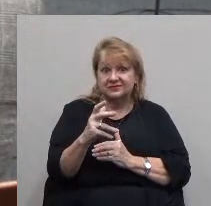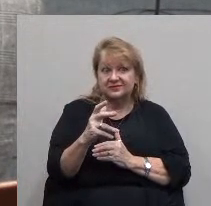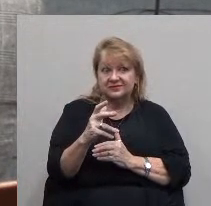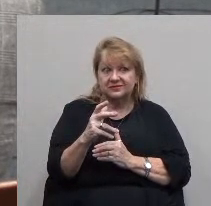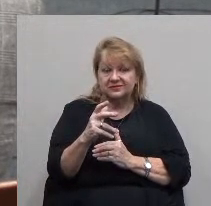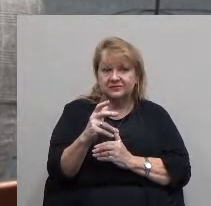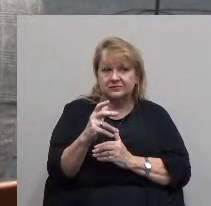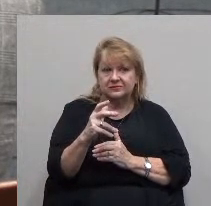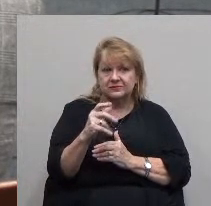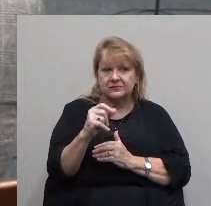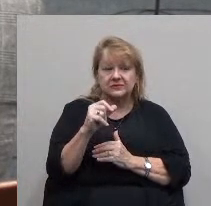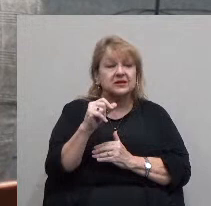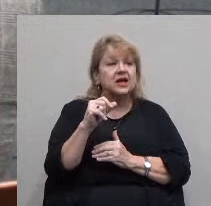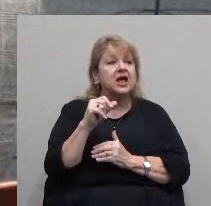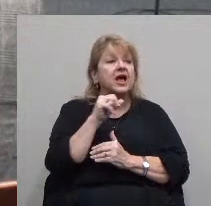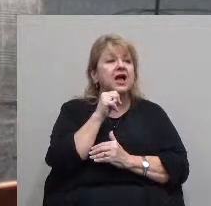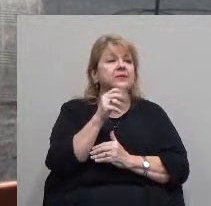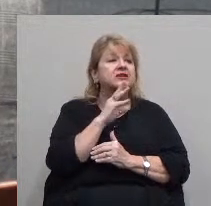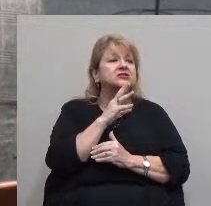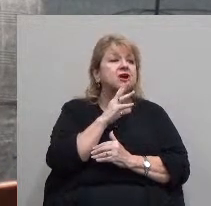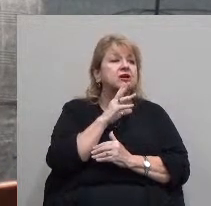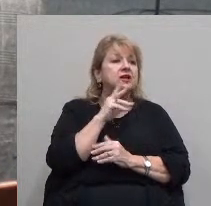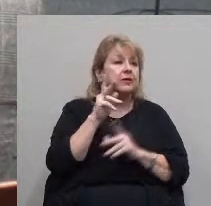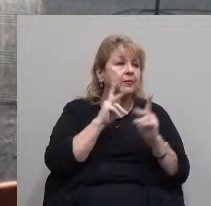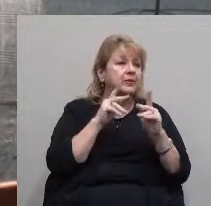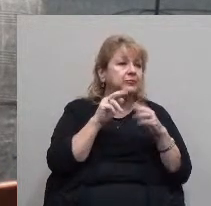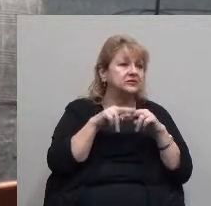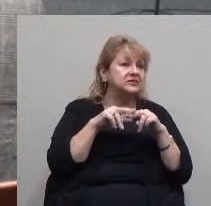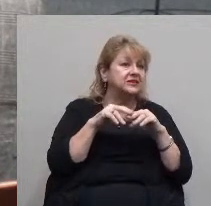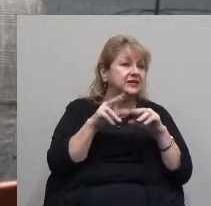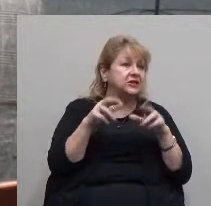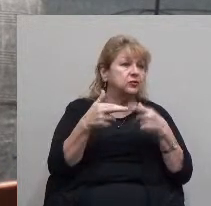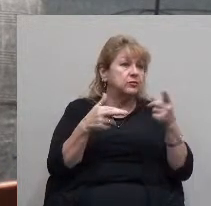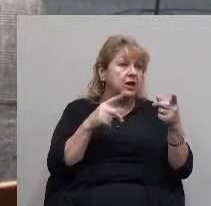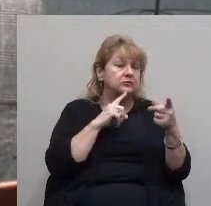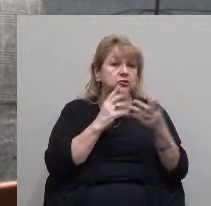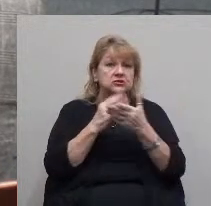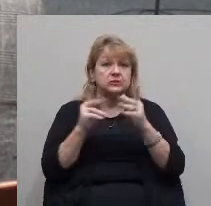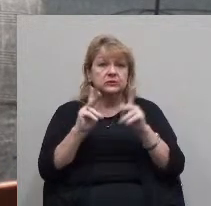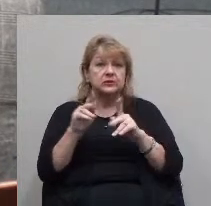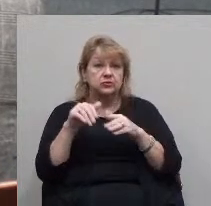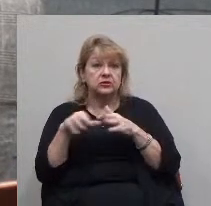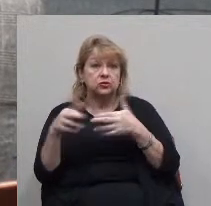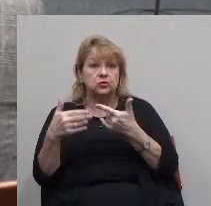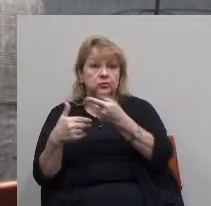I'm not talking about people sitting in this room, but I'm sure we have people sitting in this room that might have,